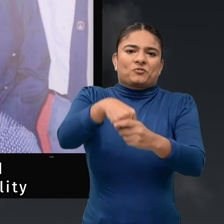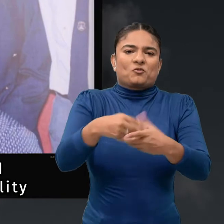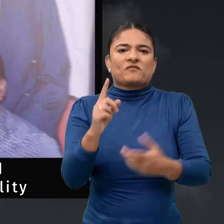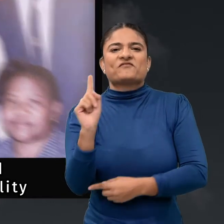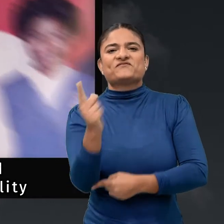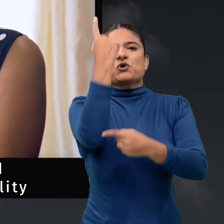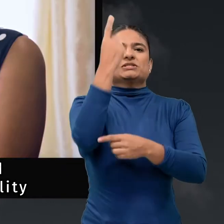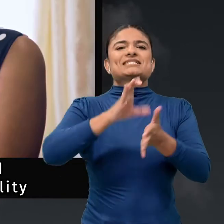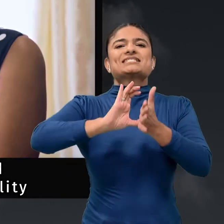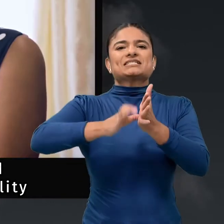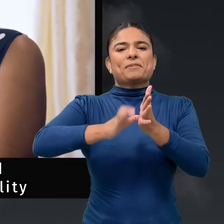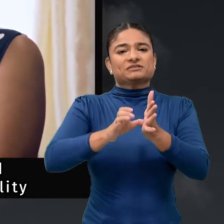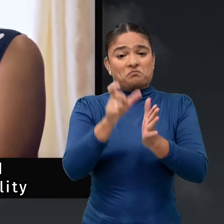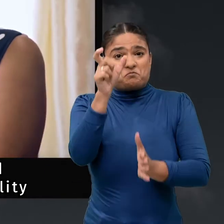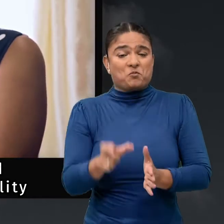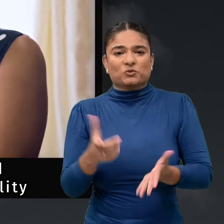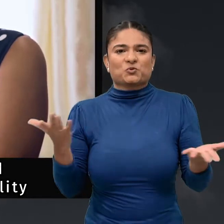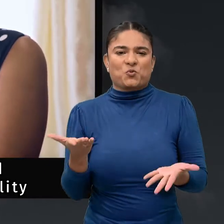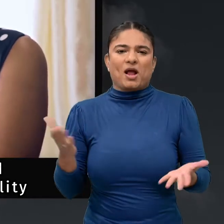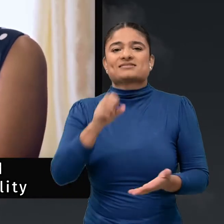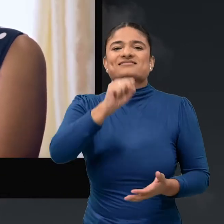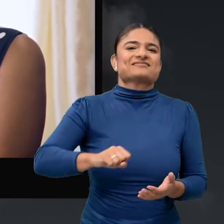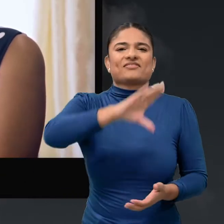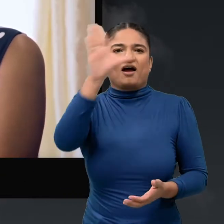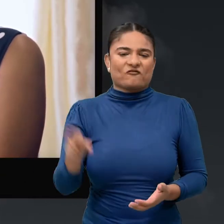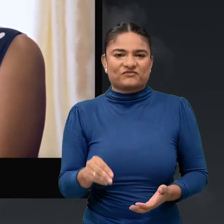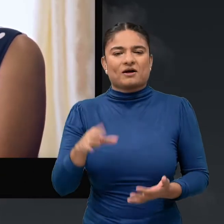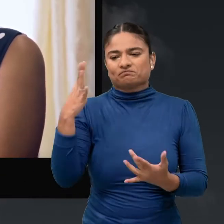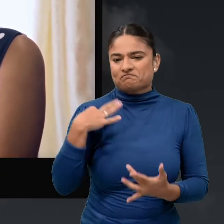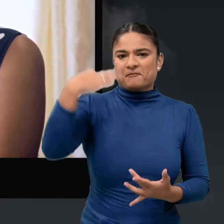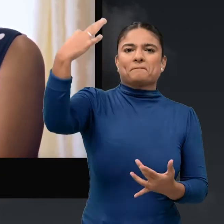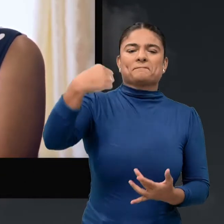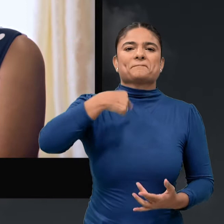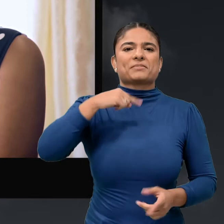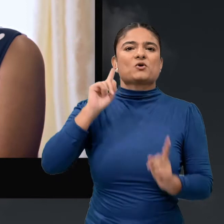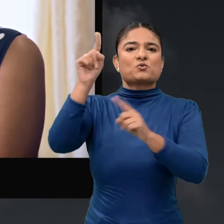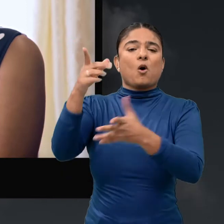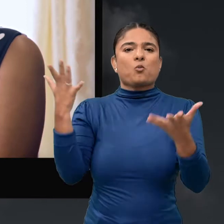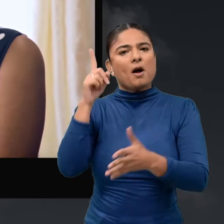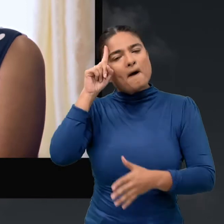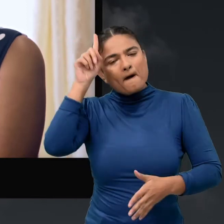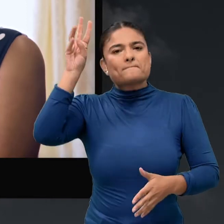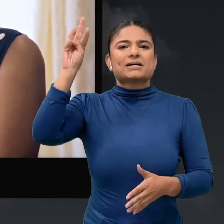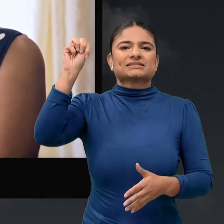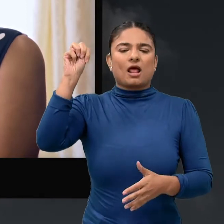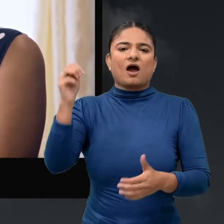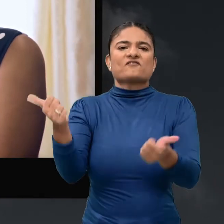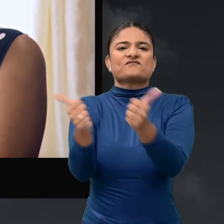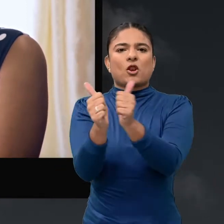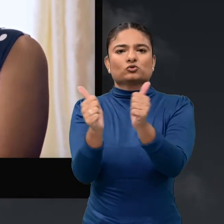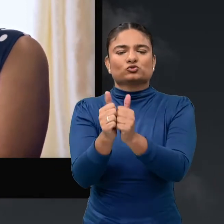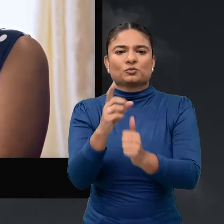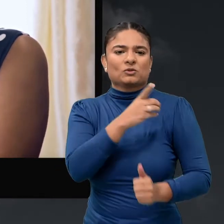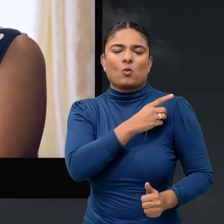selected as one of the first disabled people in South Africa to become a